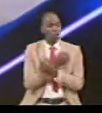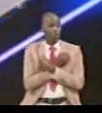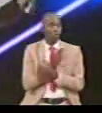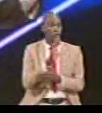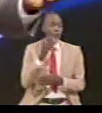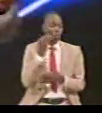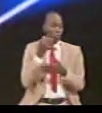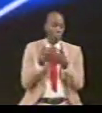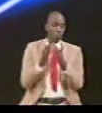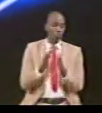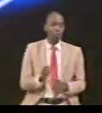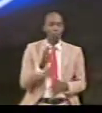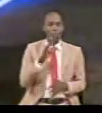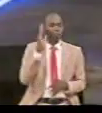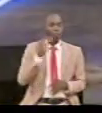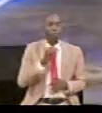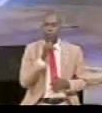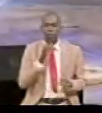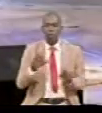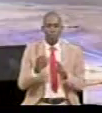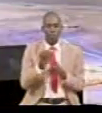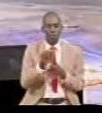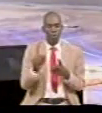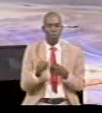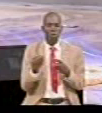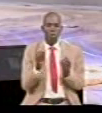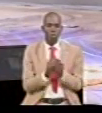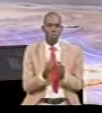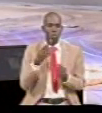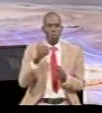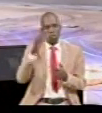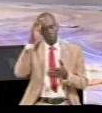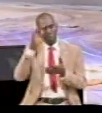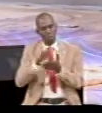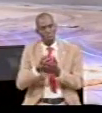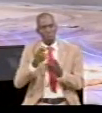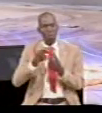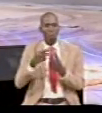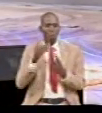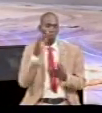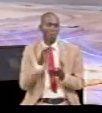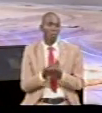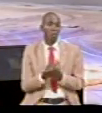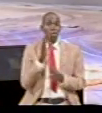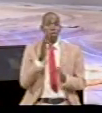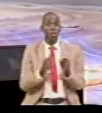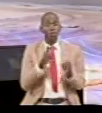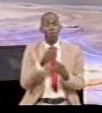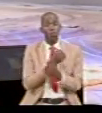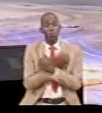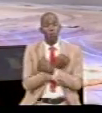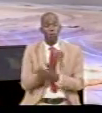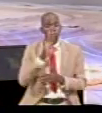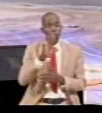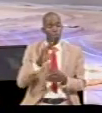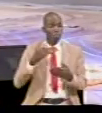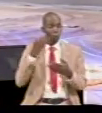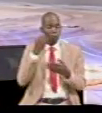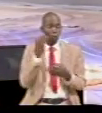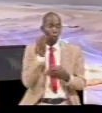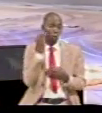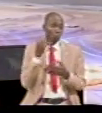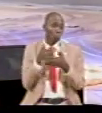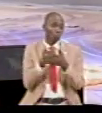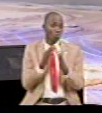you'll not commit adultery with his wife or with her husband. If you love your neighbor, you'll not murder, you'll not kill, you'll